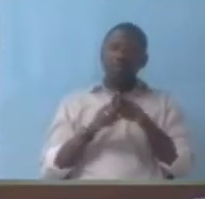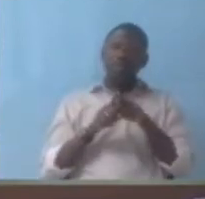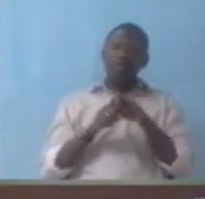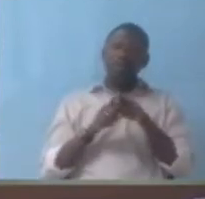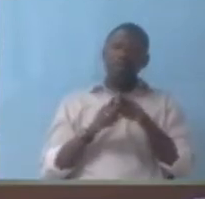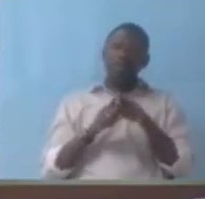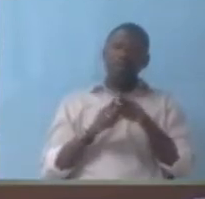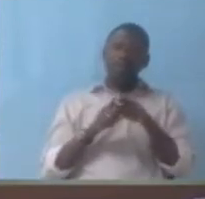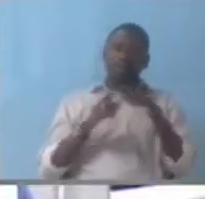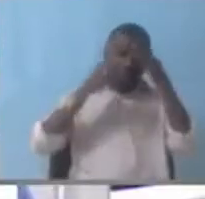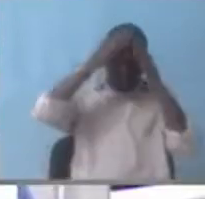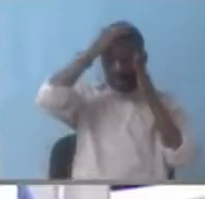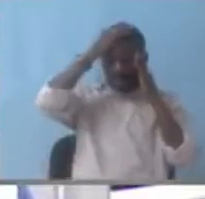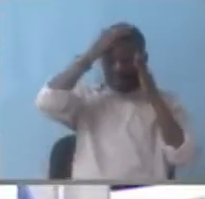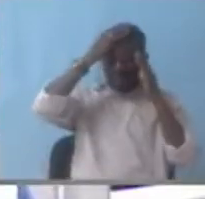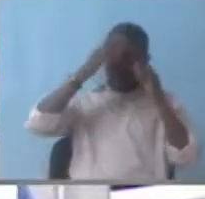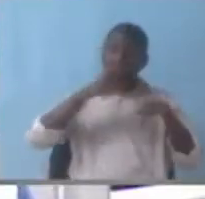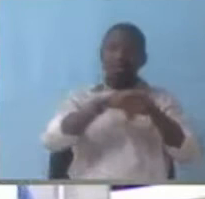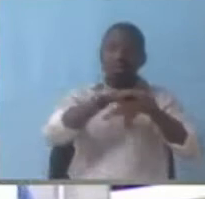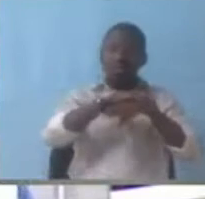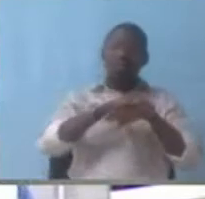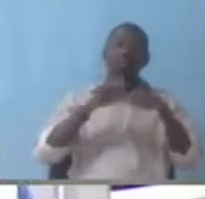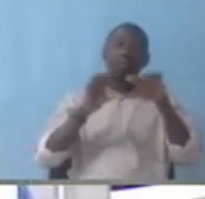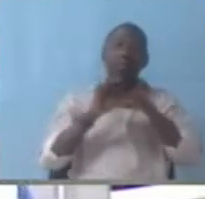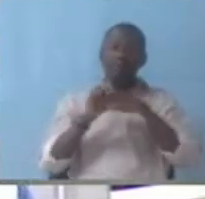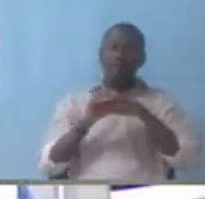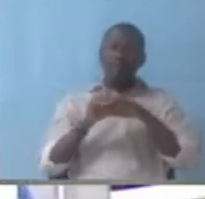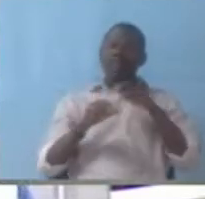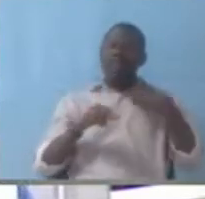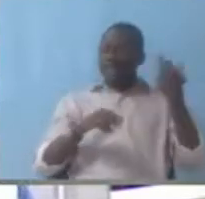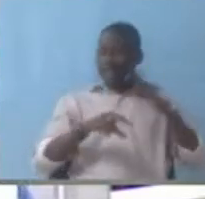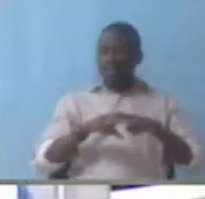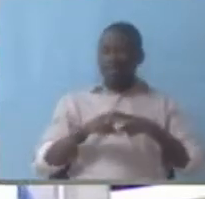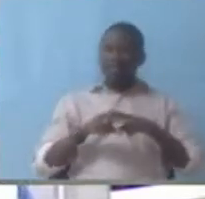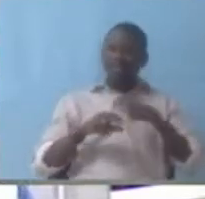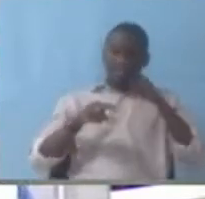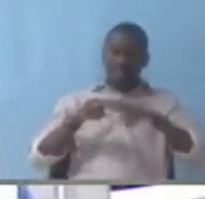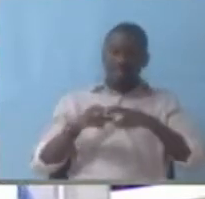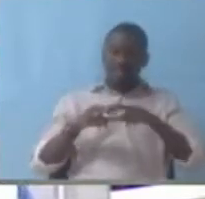members, as sitting as the council, did you recognize their legitimacy at that point?